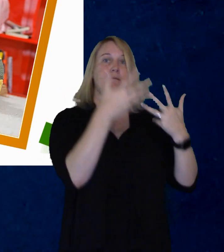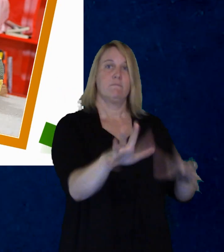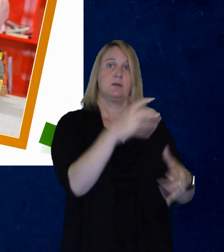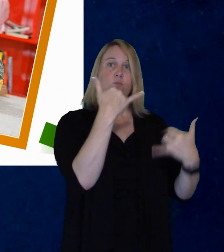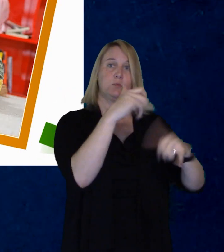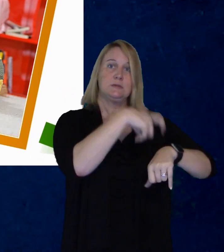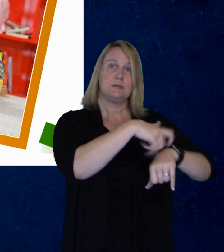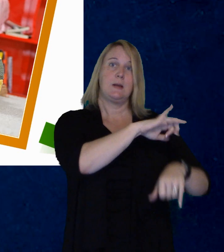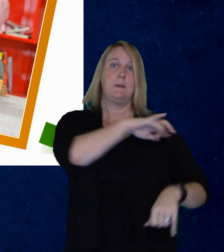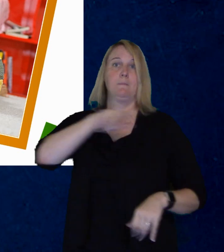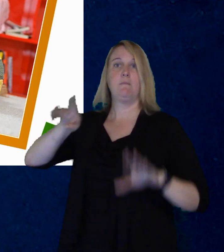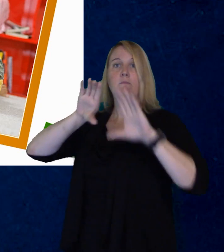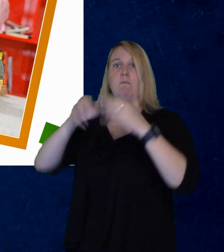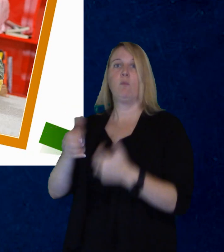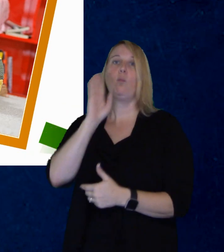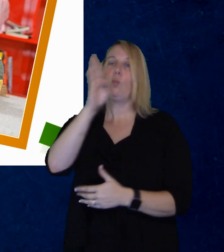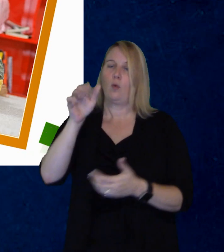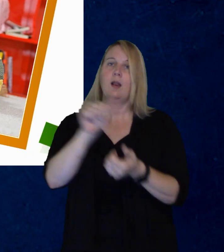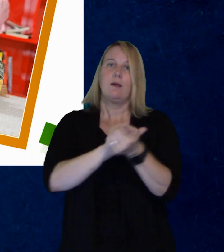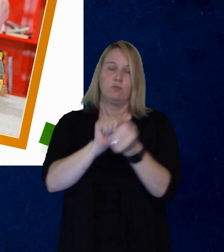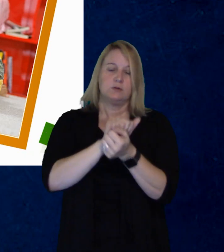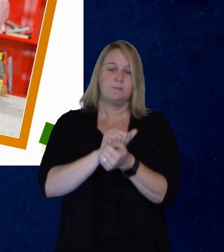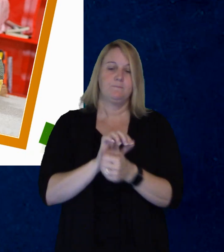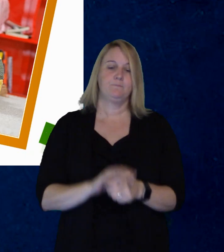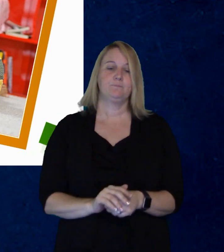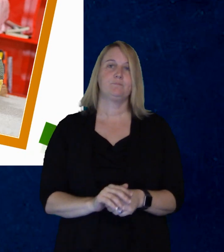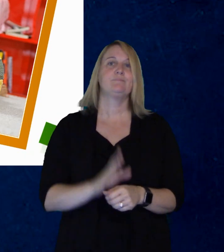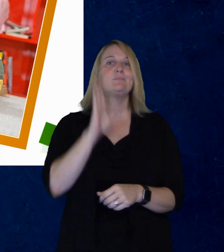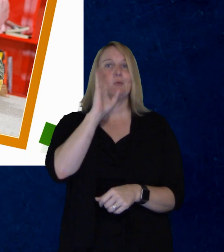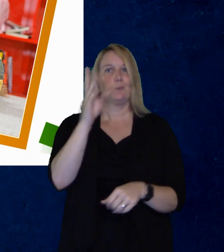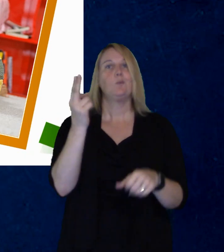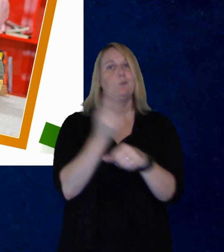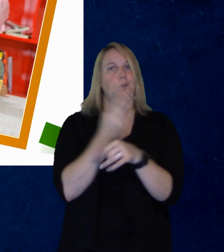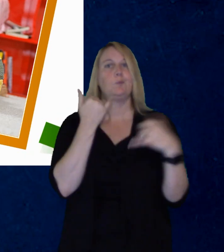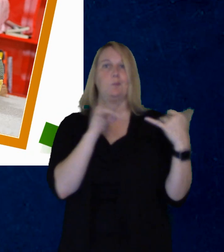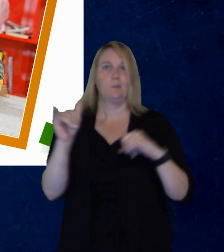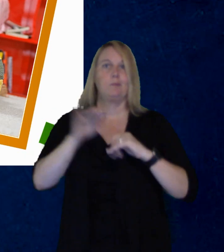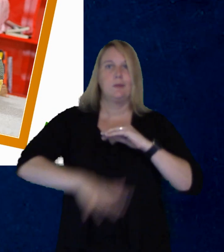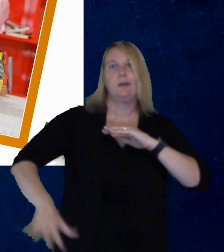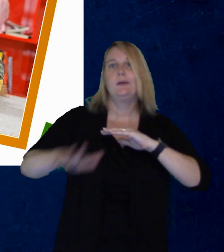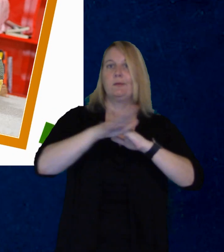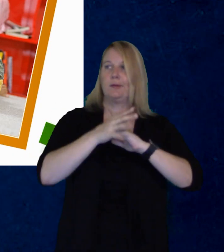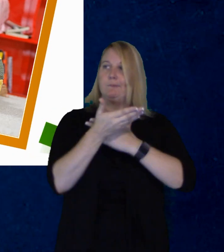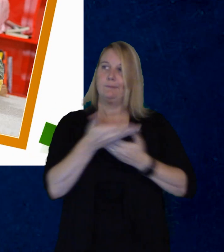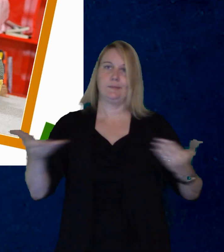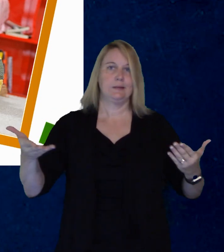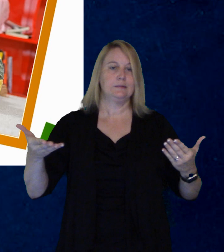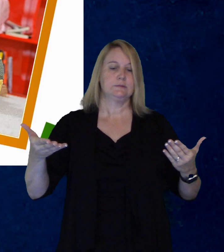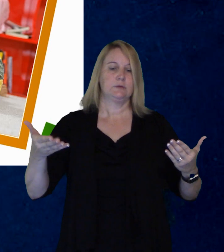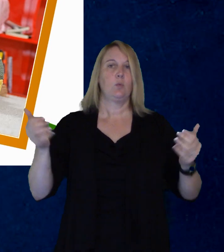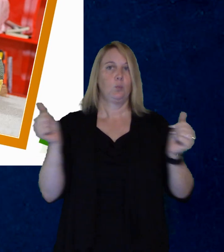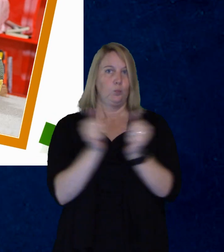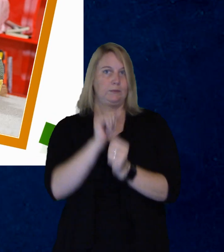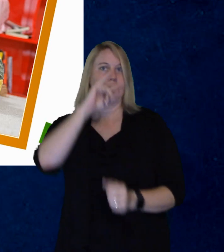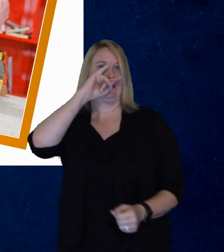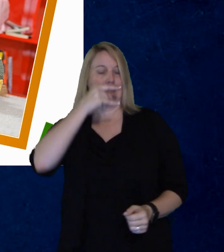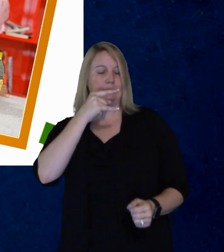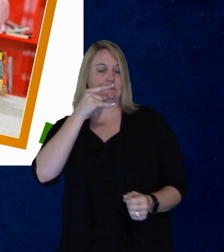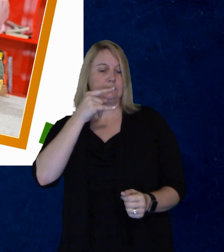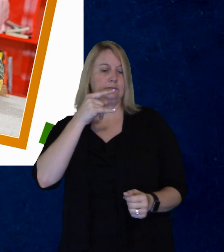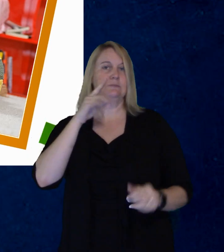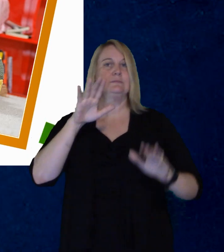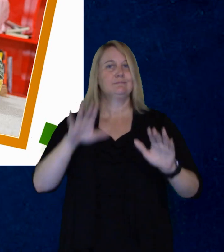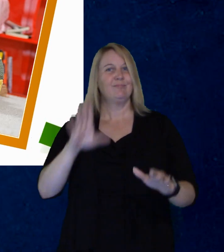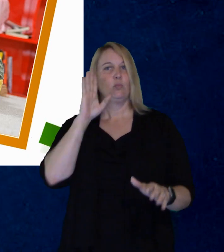recess. We will use all the playground equipment with the children. We'll encourage activities that reduce physical